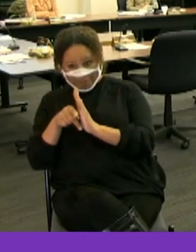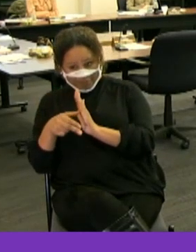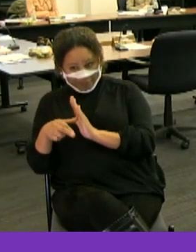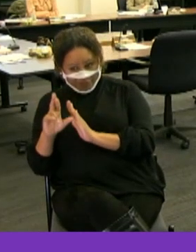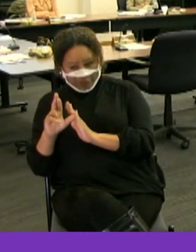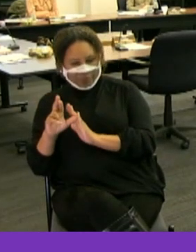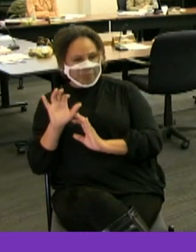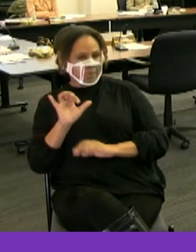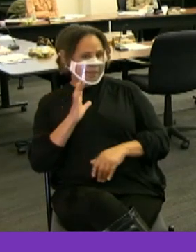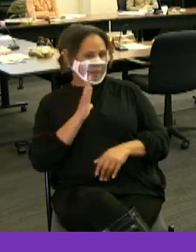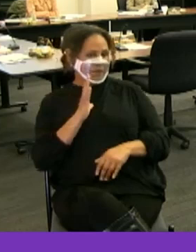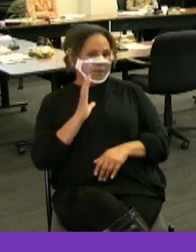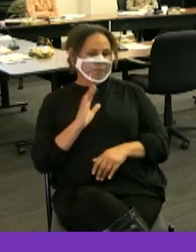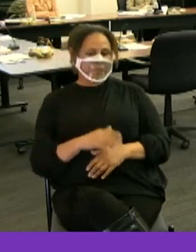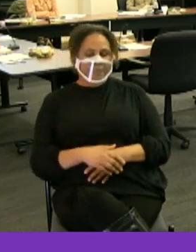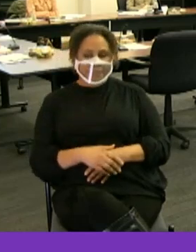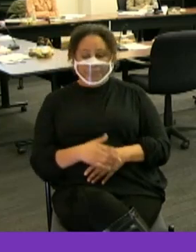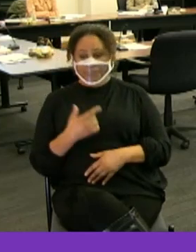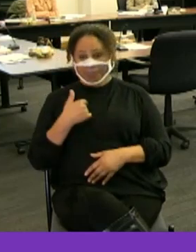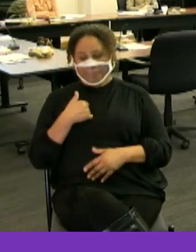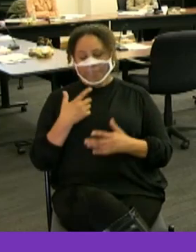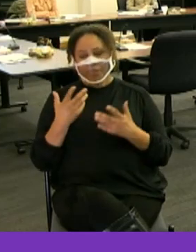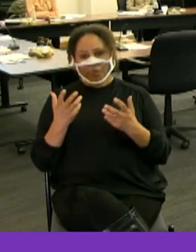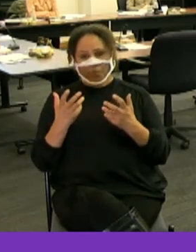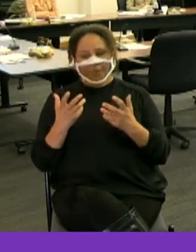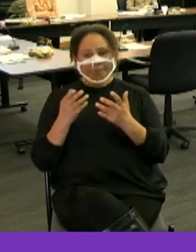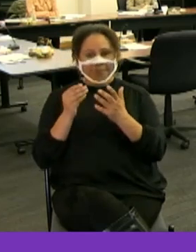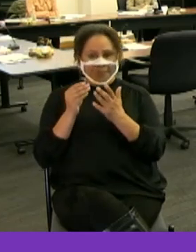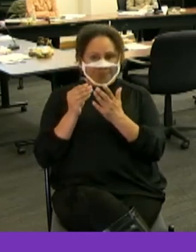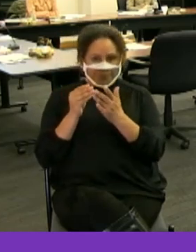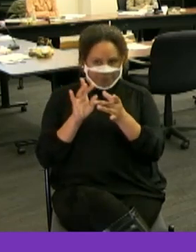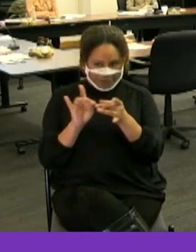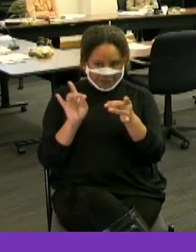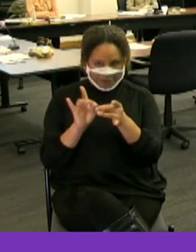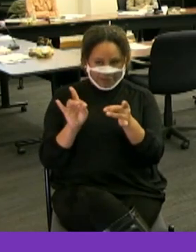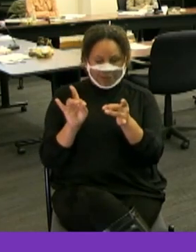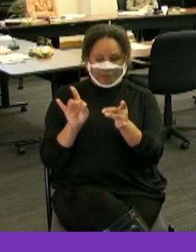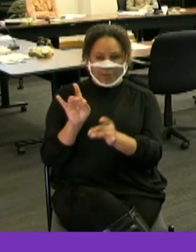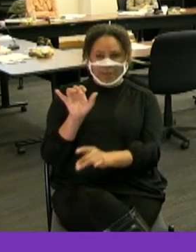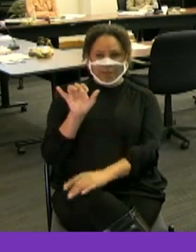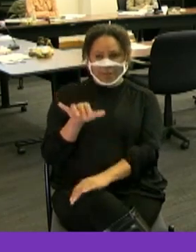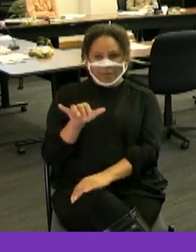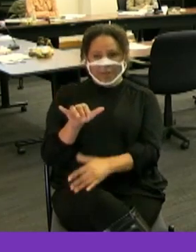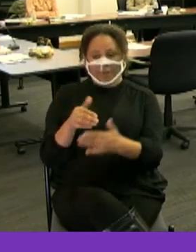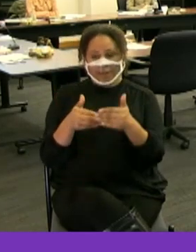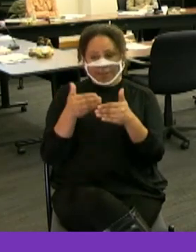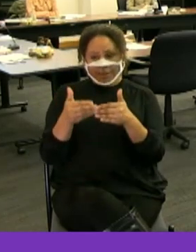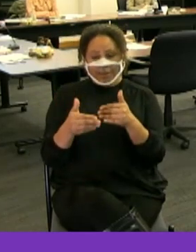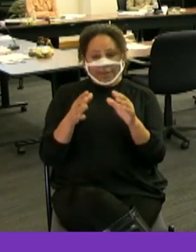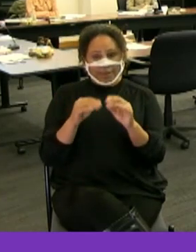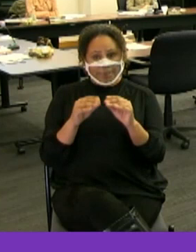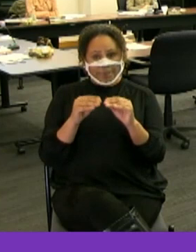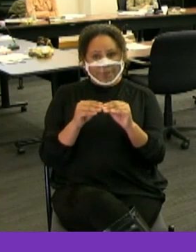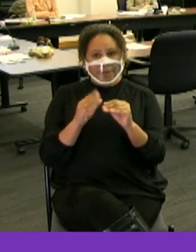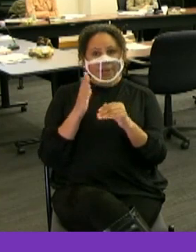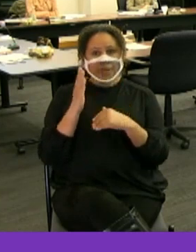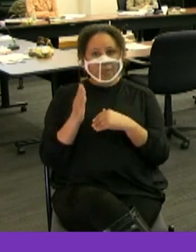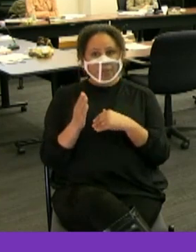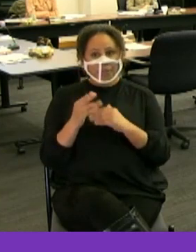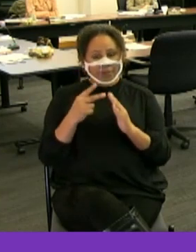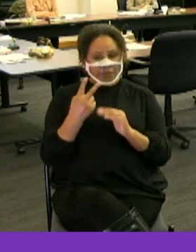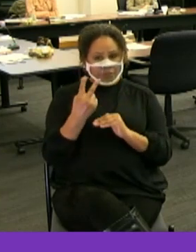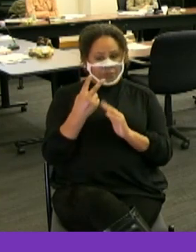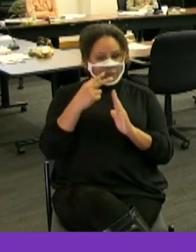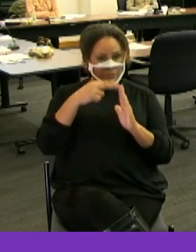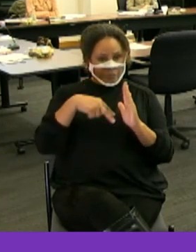review? I just want to state that next meeting we will be going to 2 reads. There will